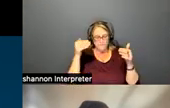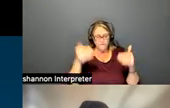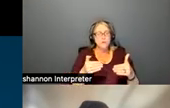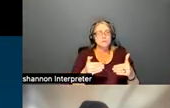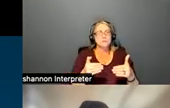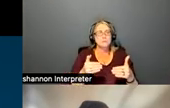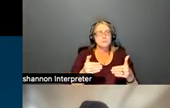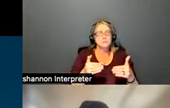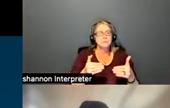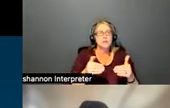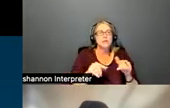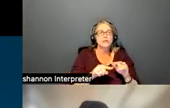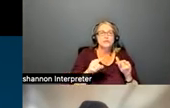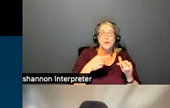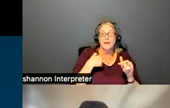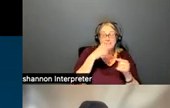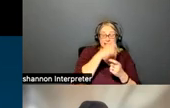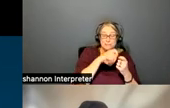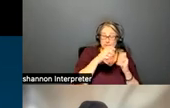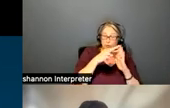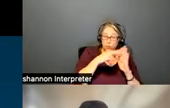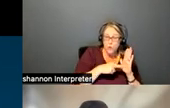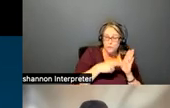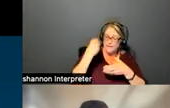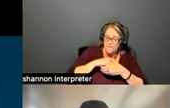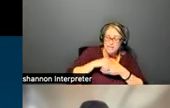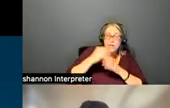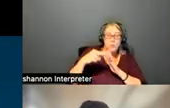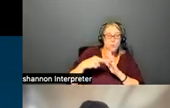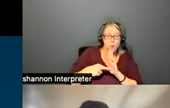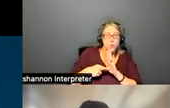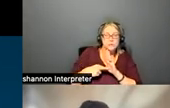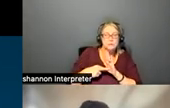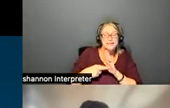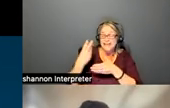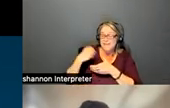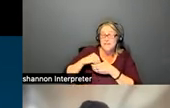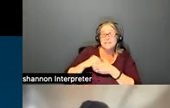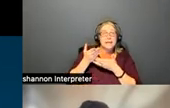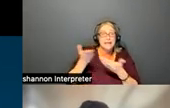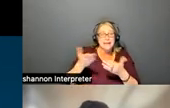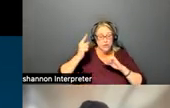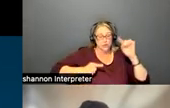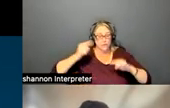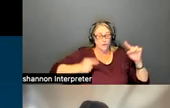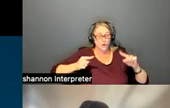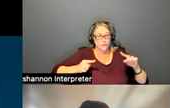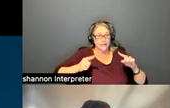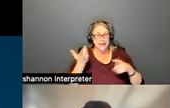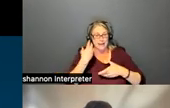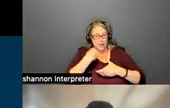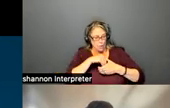So having those specific roles and investing in those roles is an investment in diversity and inclusion. And